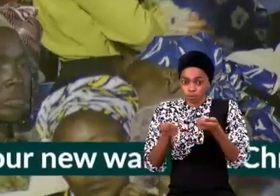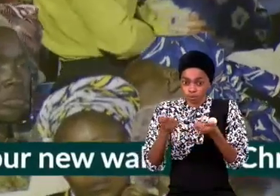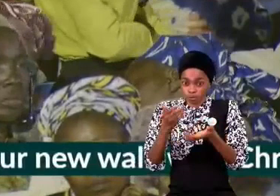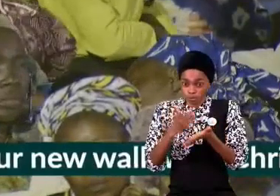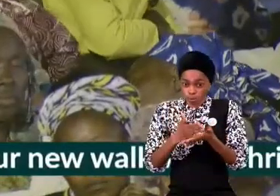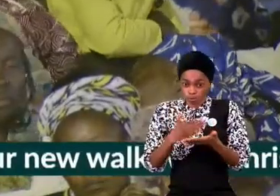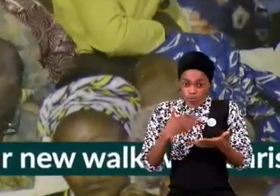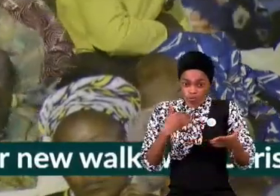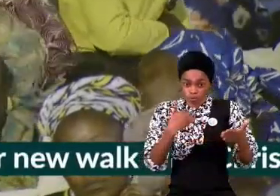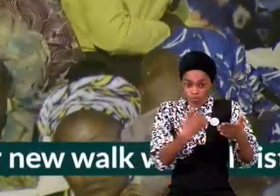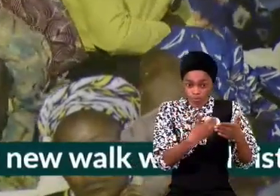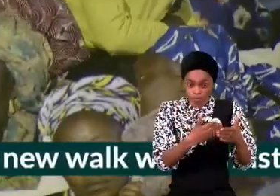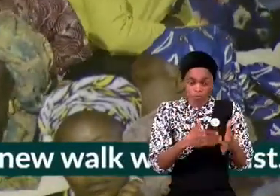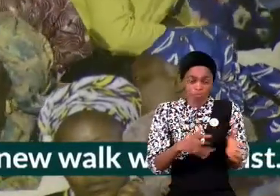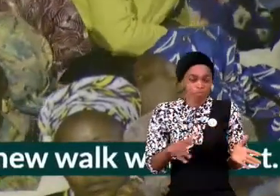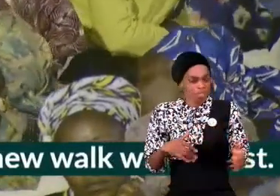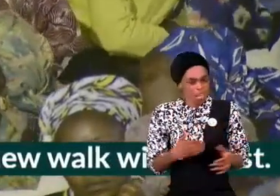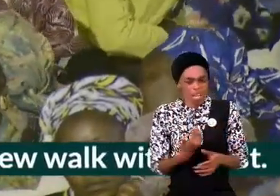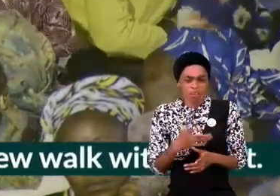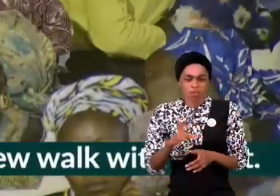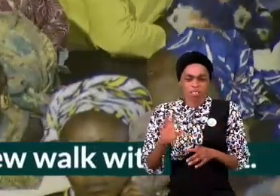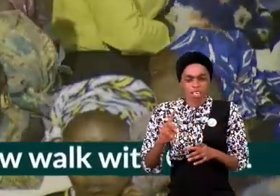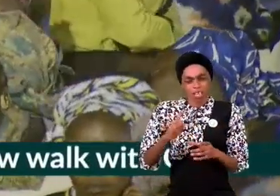this just very evening,